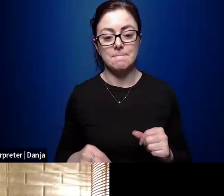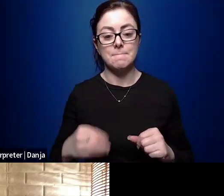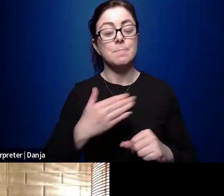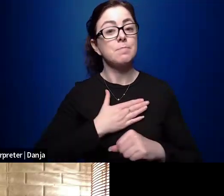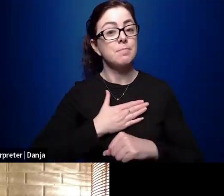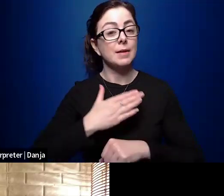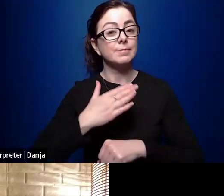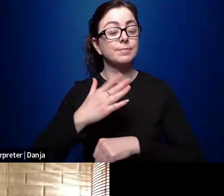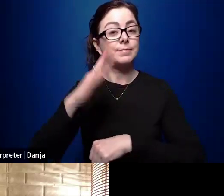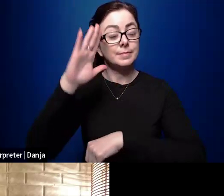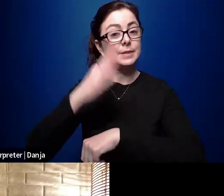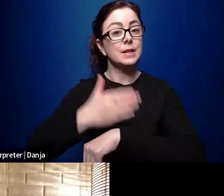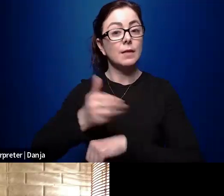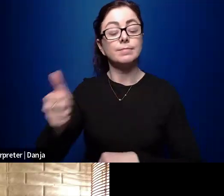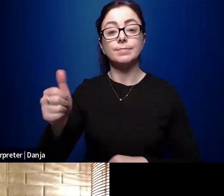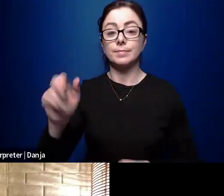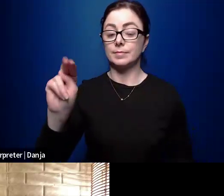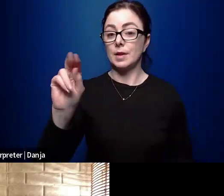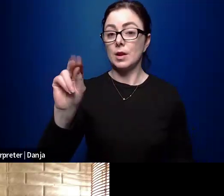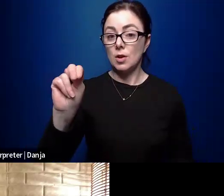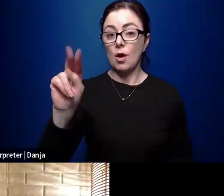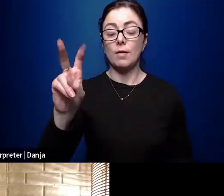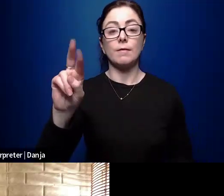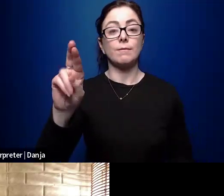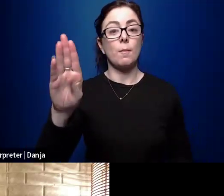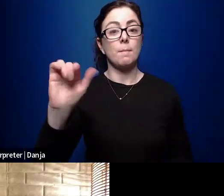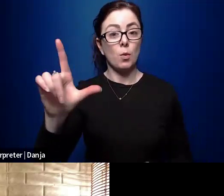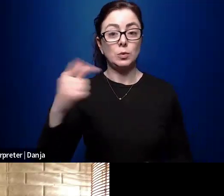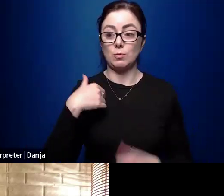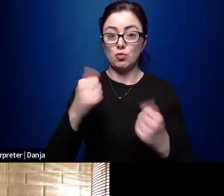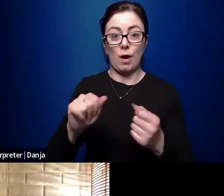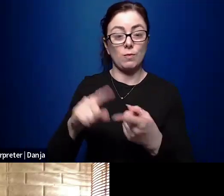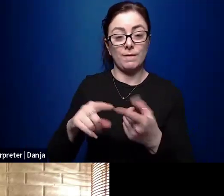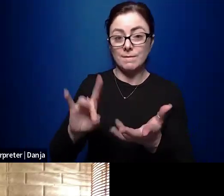is nonverbal, so I'm trying to find my voice with him.